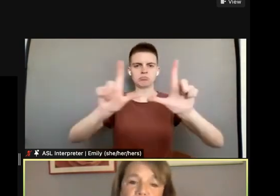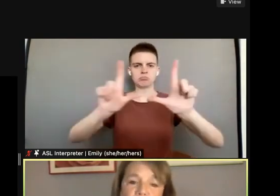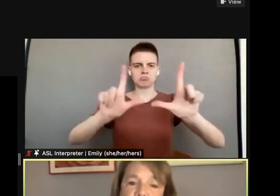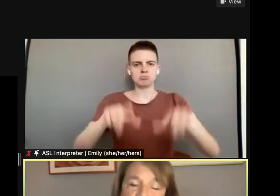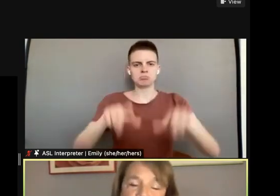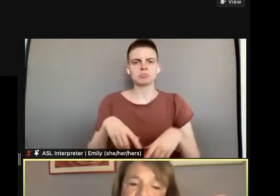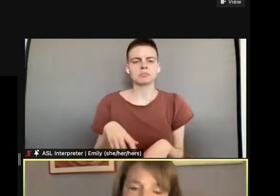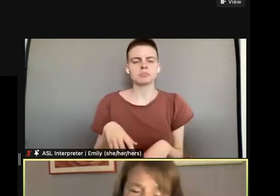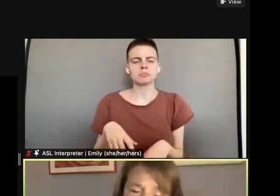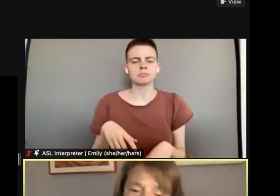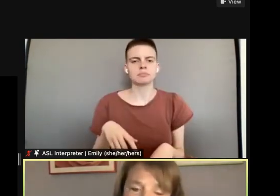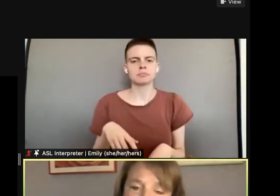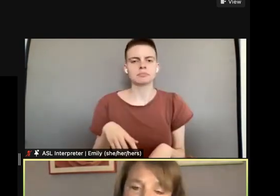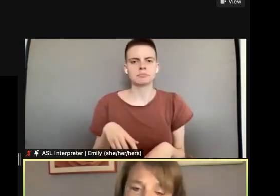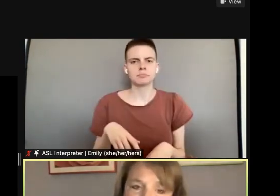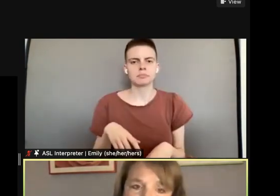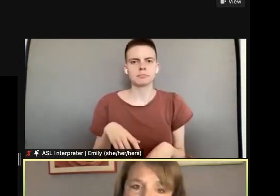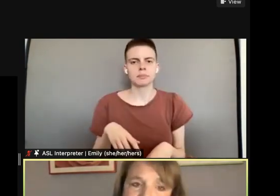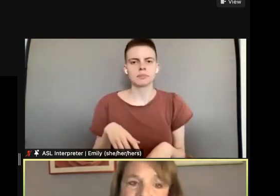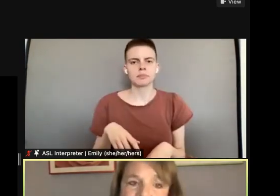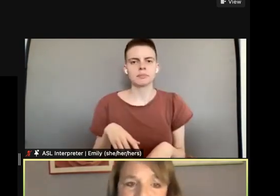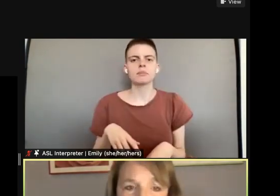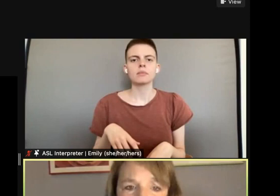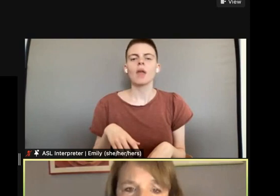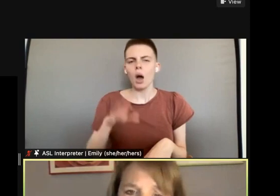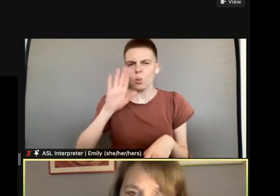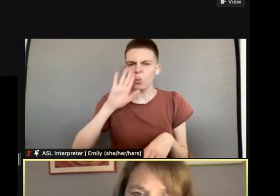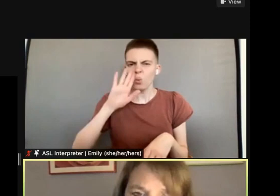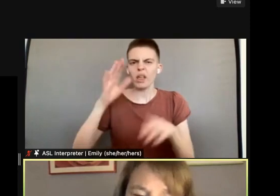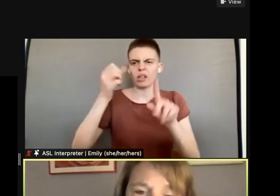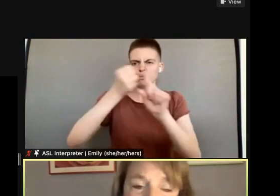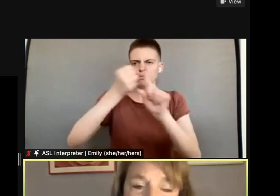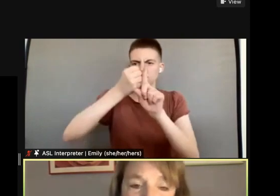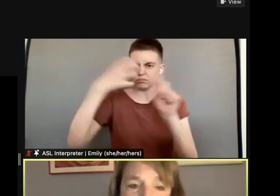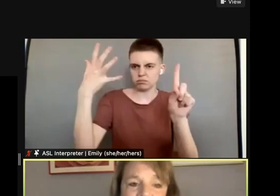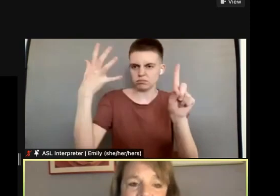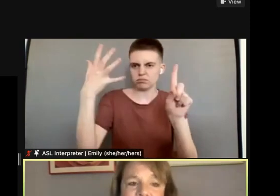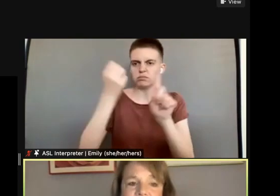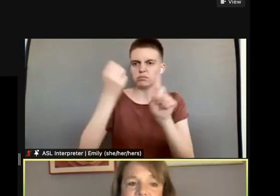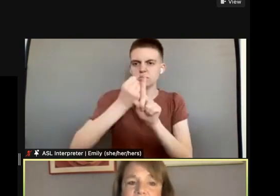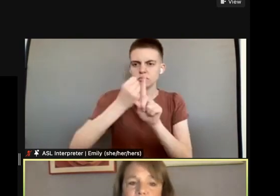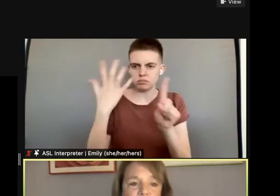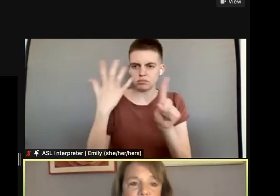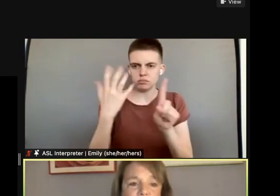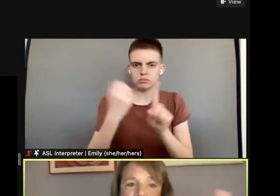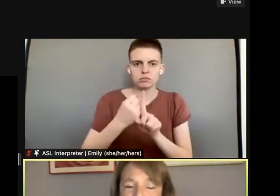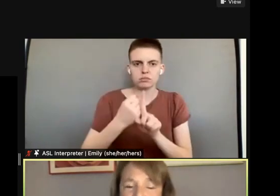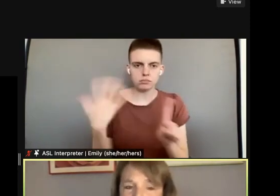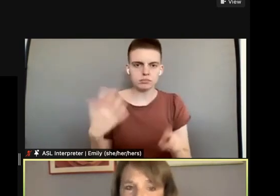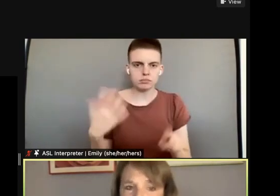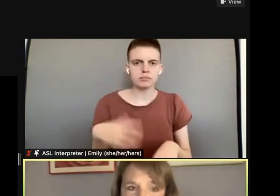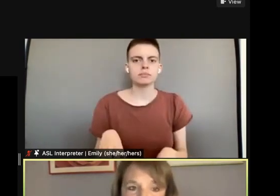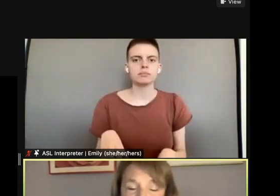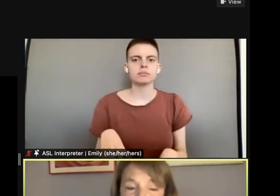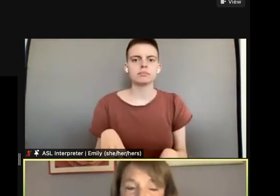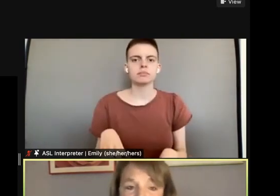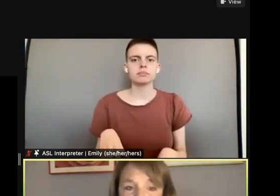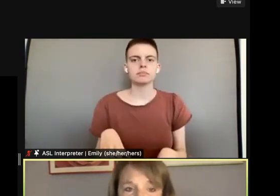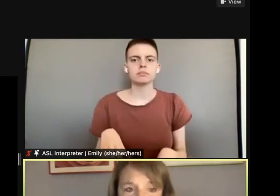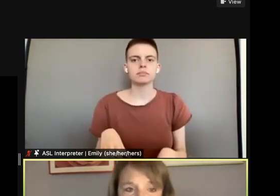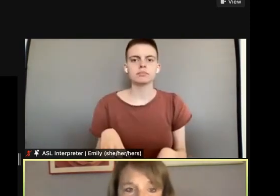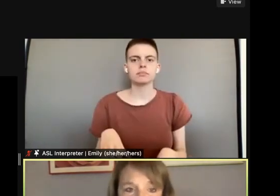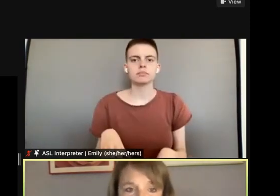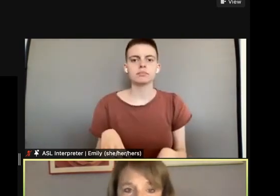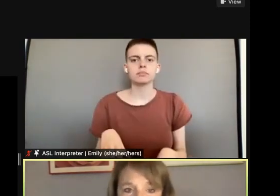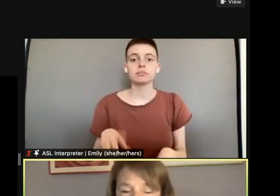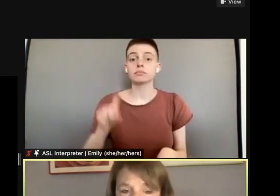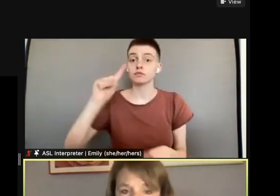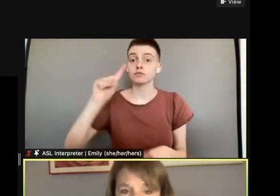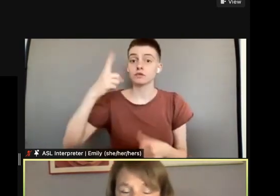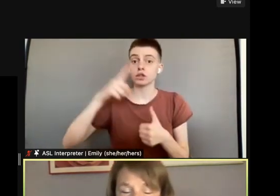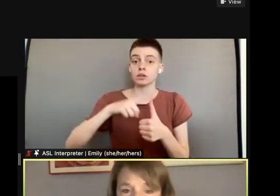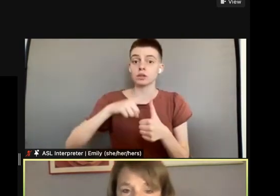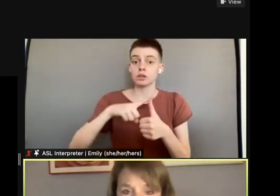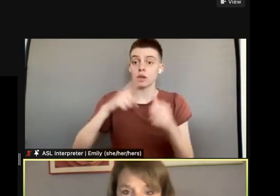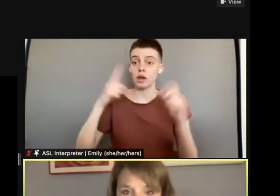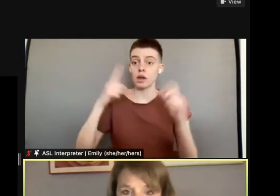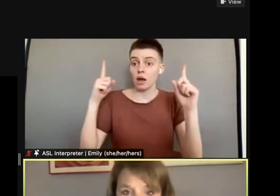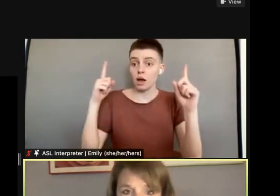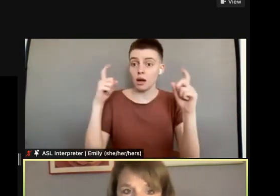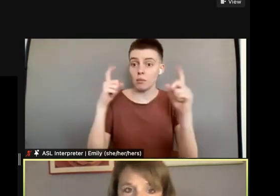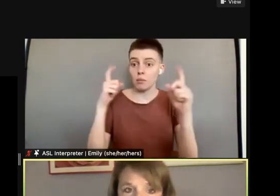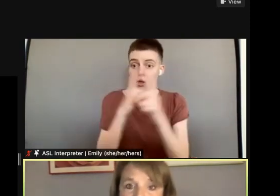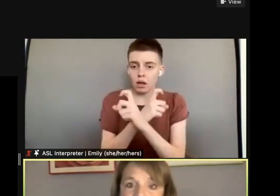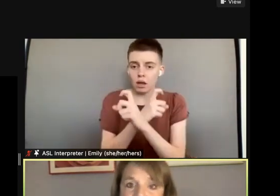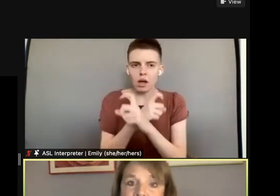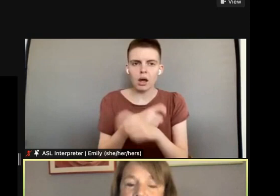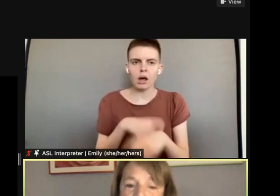So we'll go through these more in depth, but if we think about complexity, well, it starts with the child's inability to